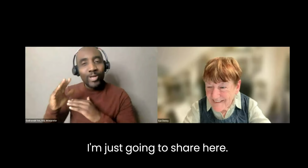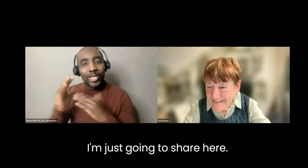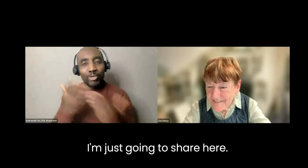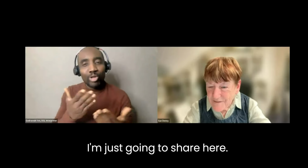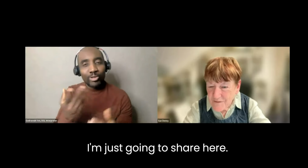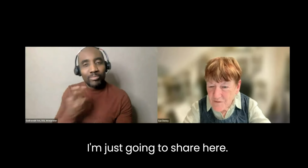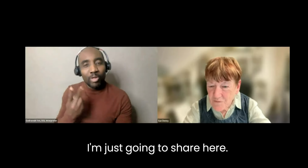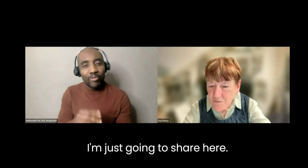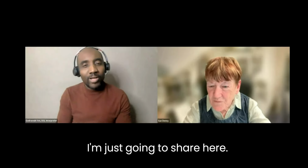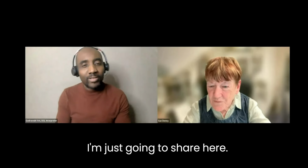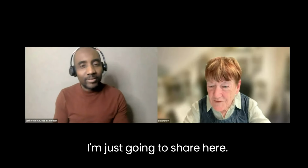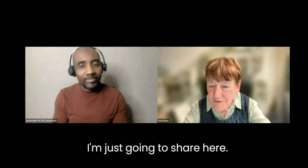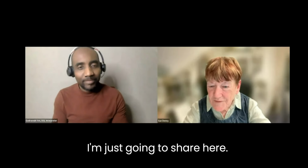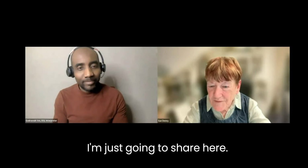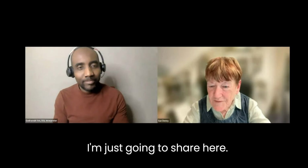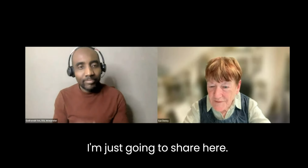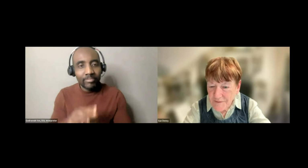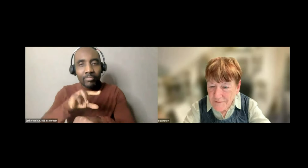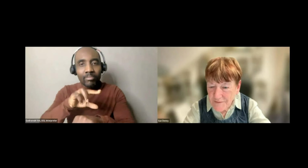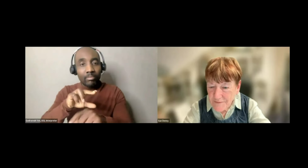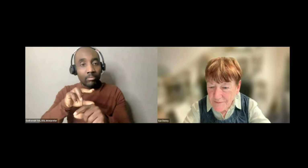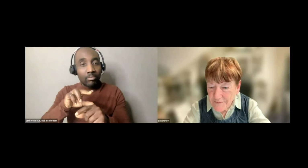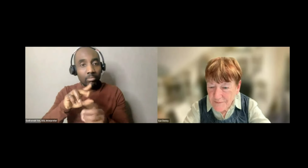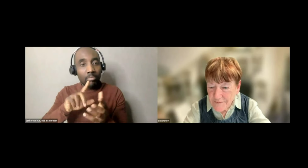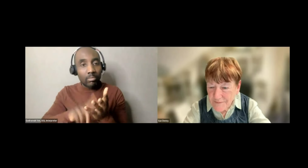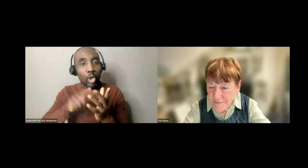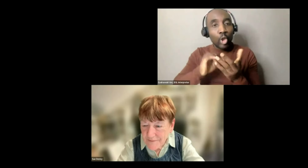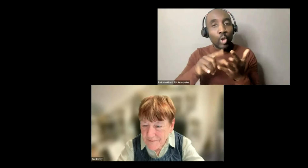I'm just going to share here.